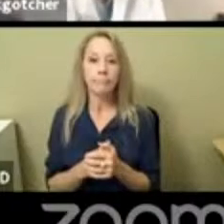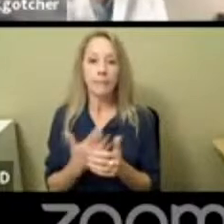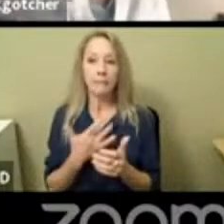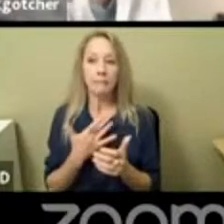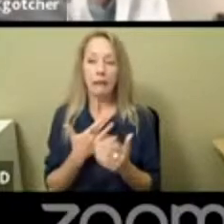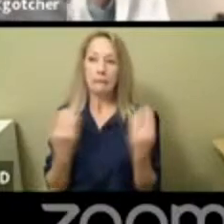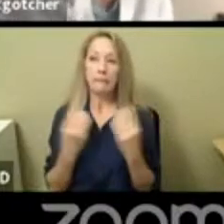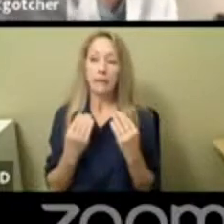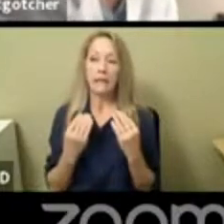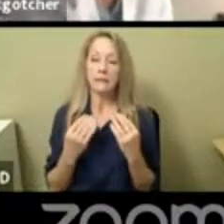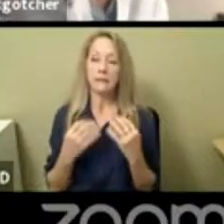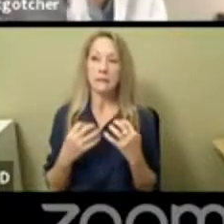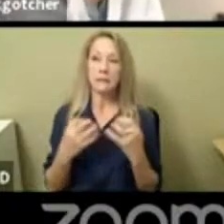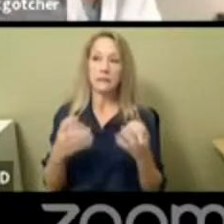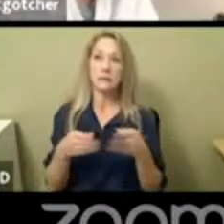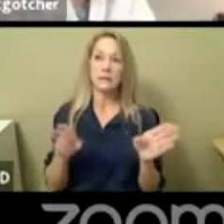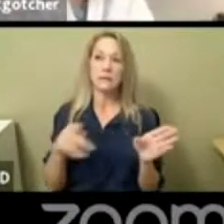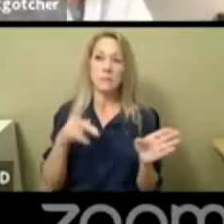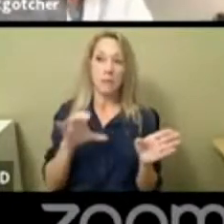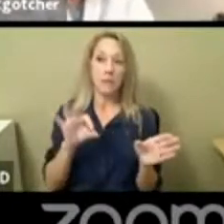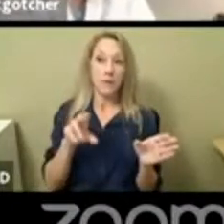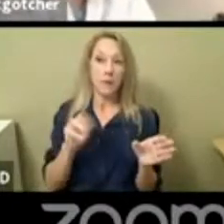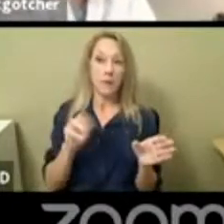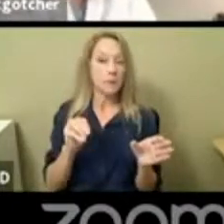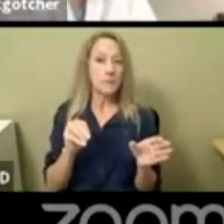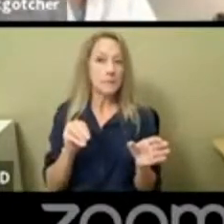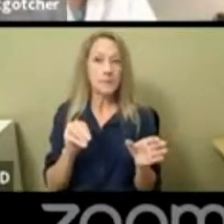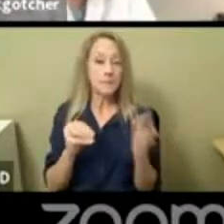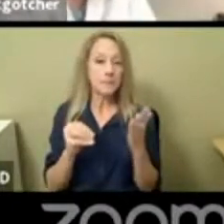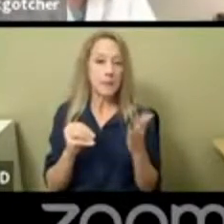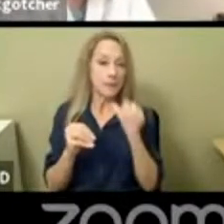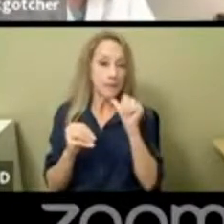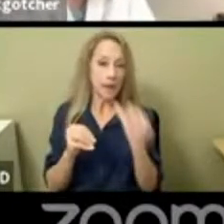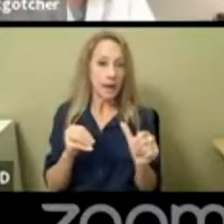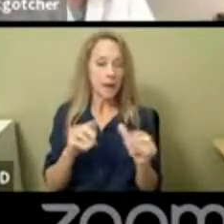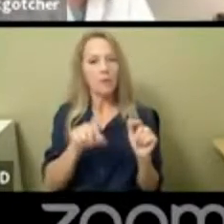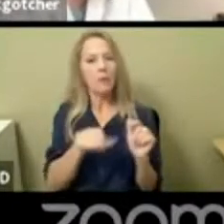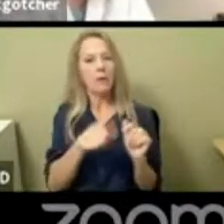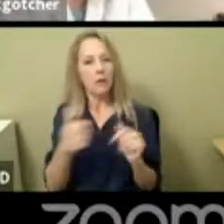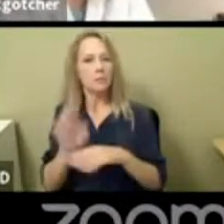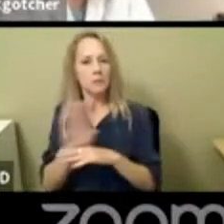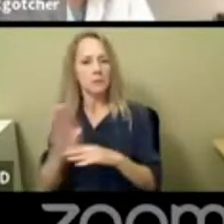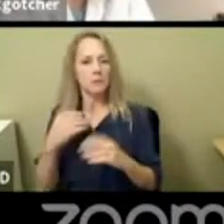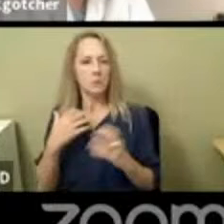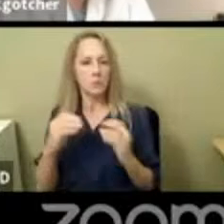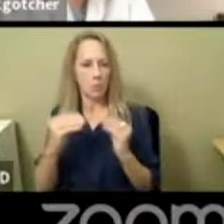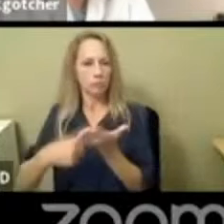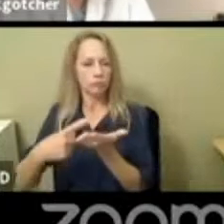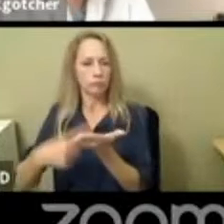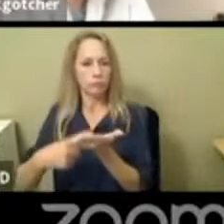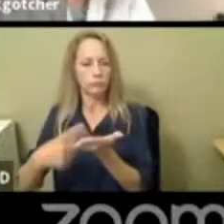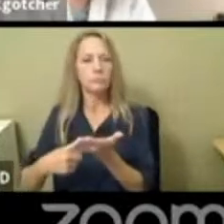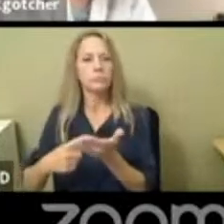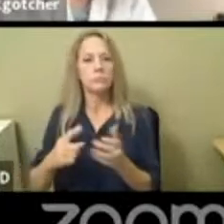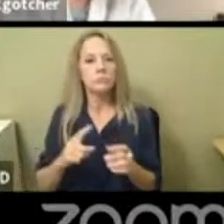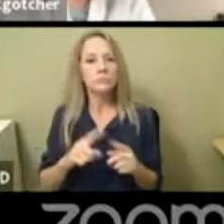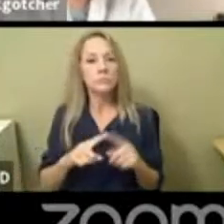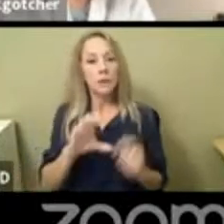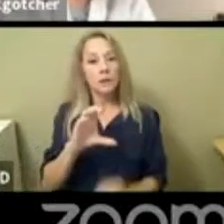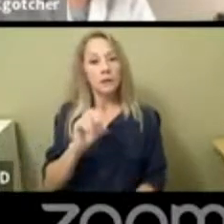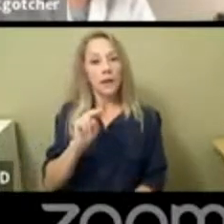to do that, but, this touches on something I'd like to talk about in other business, but the county